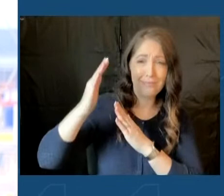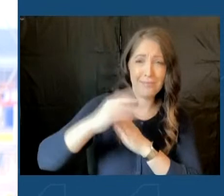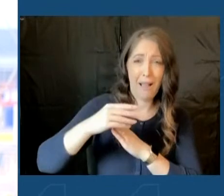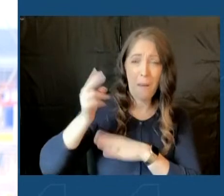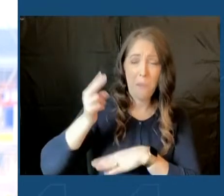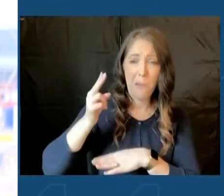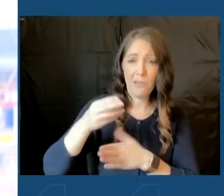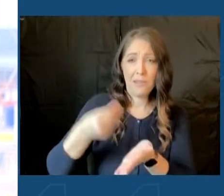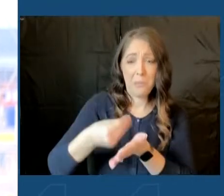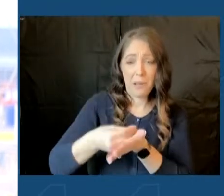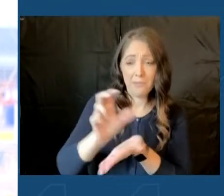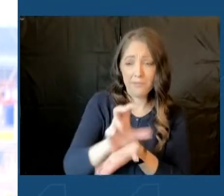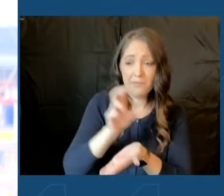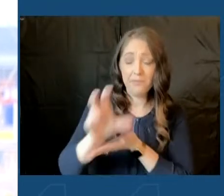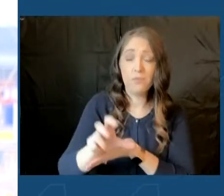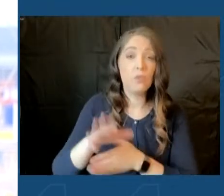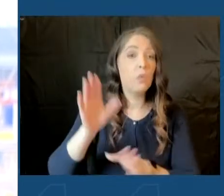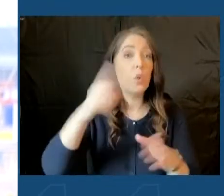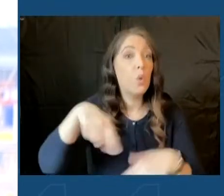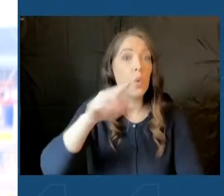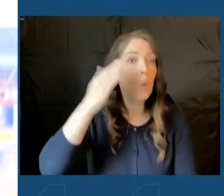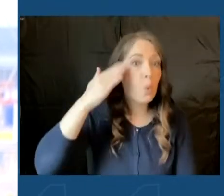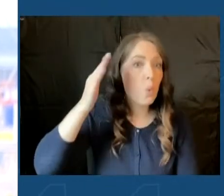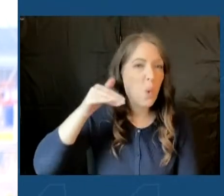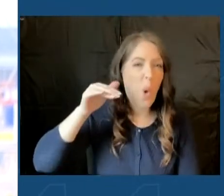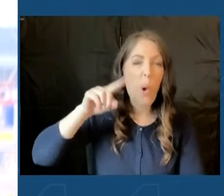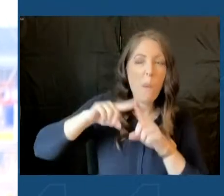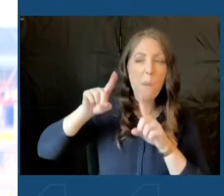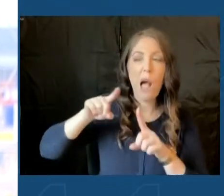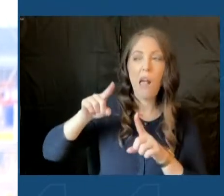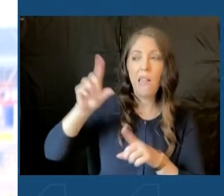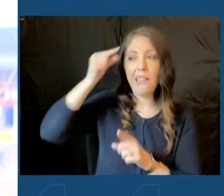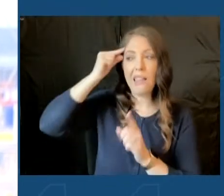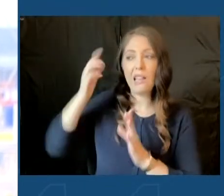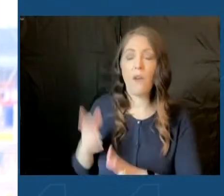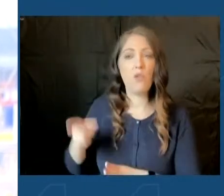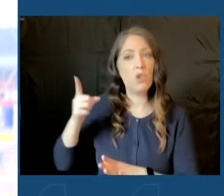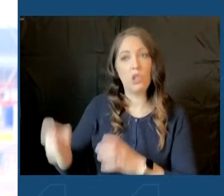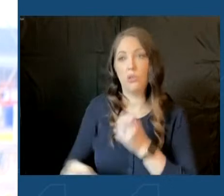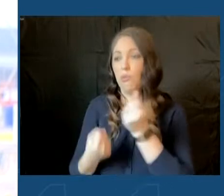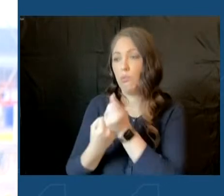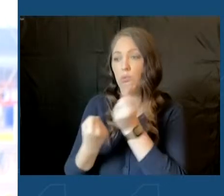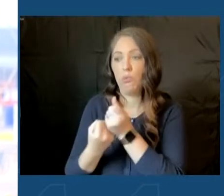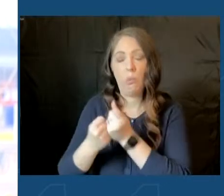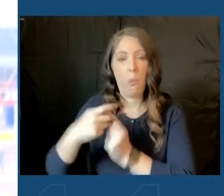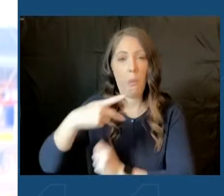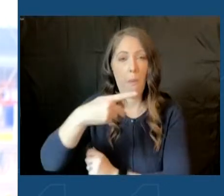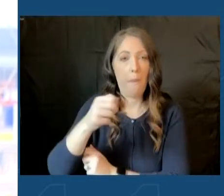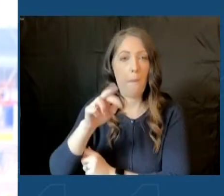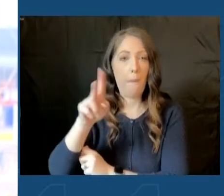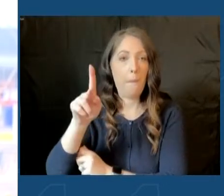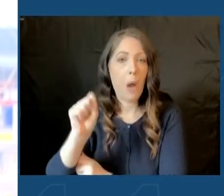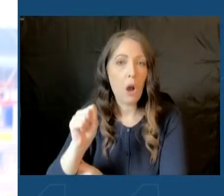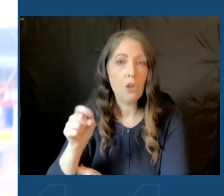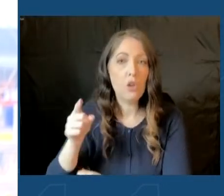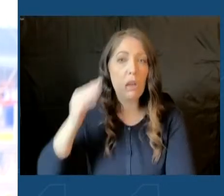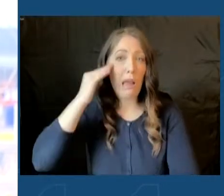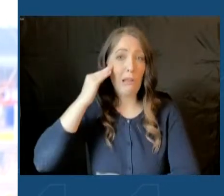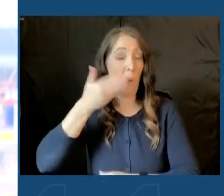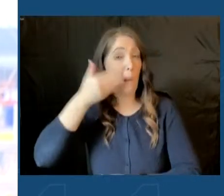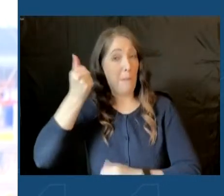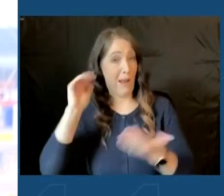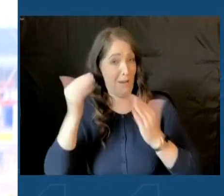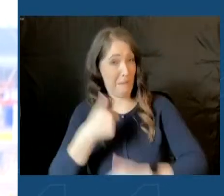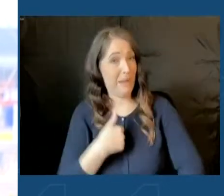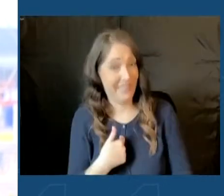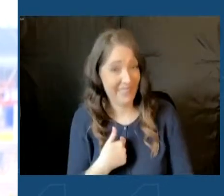Hochul is really probably the #1 parks governor of all time. She has spent plenty of time in our parks. She knows all of our parks. She knows them better than I do in many